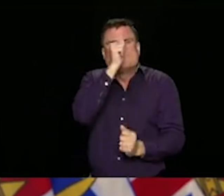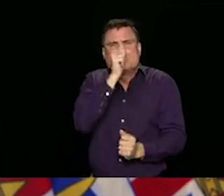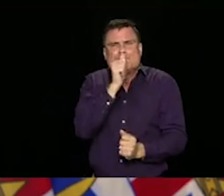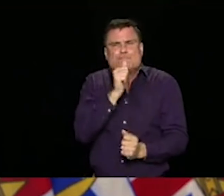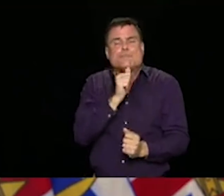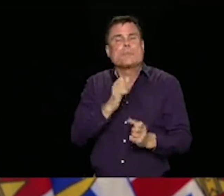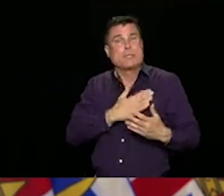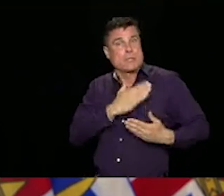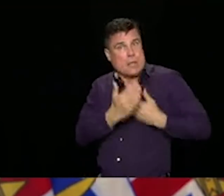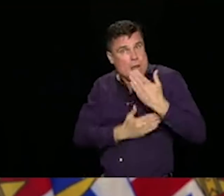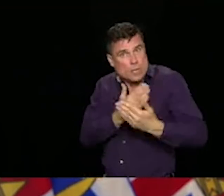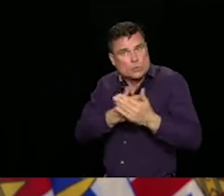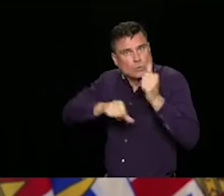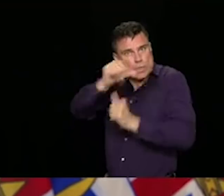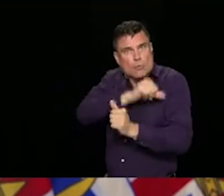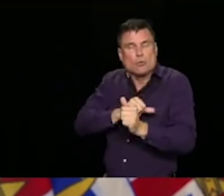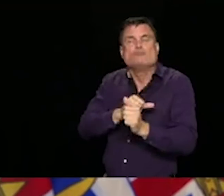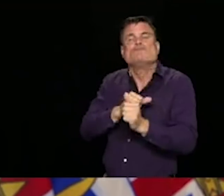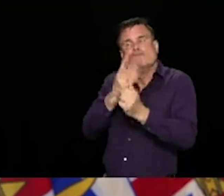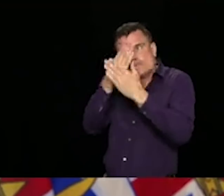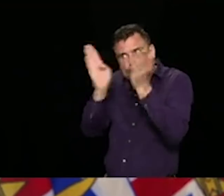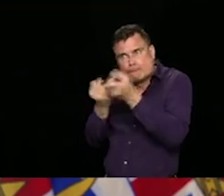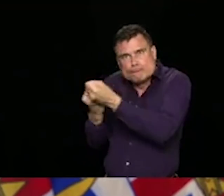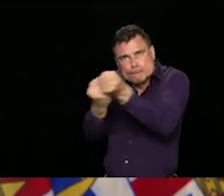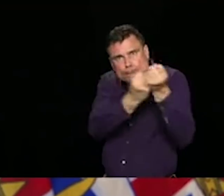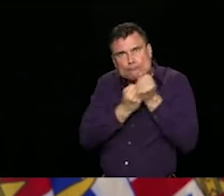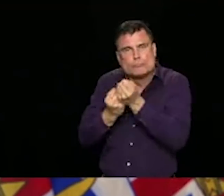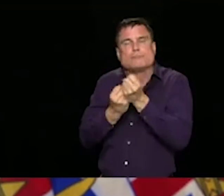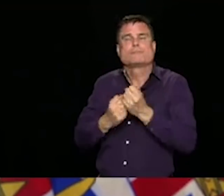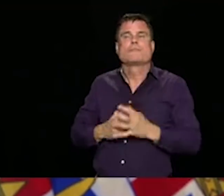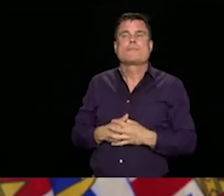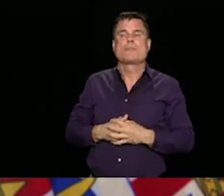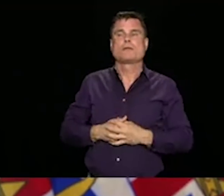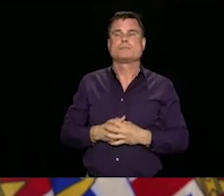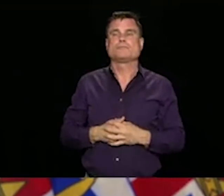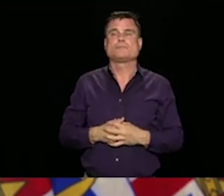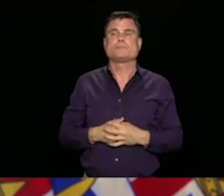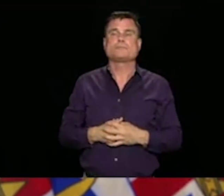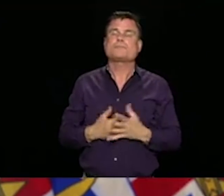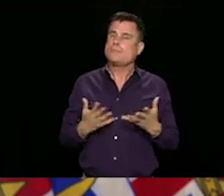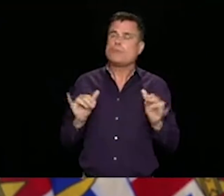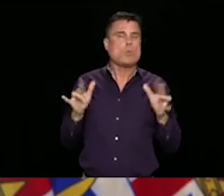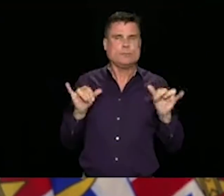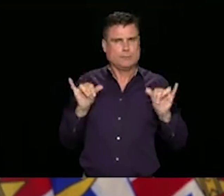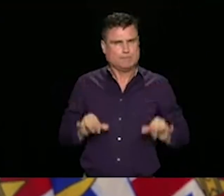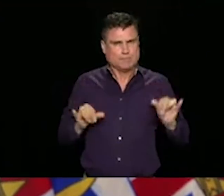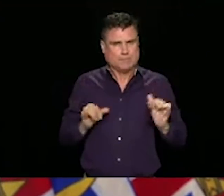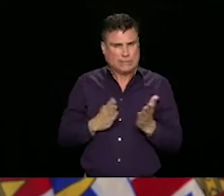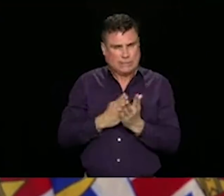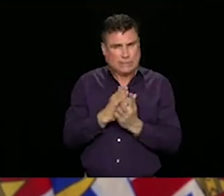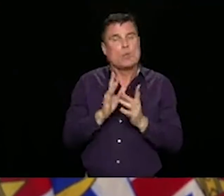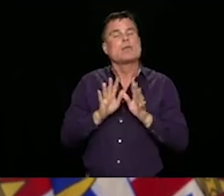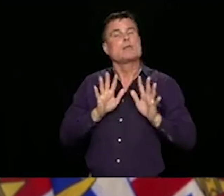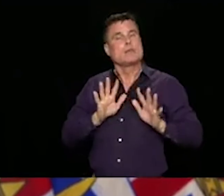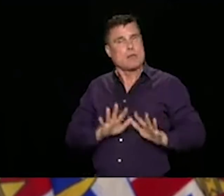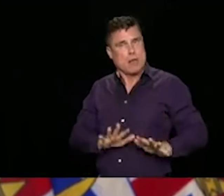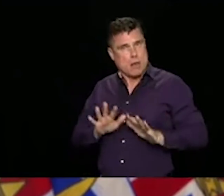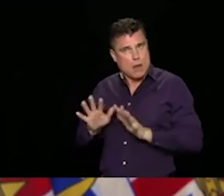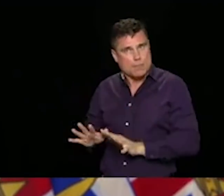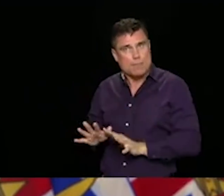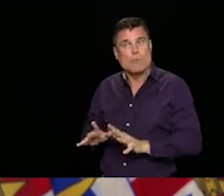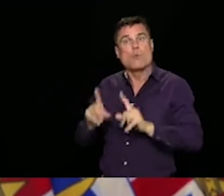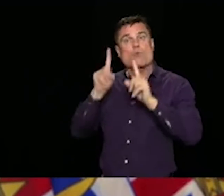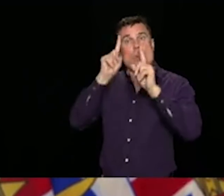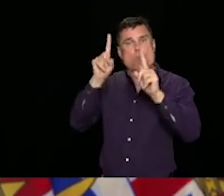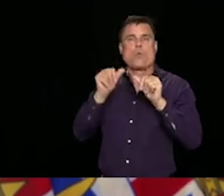keep doing what we need to do in a thoughtful and careful way, and keep being kind and being calm and staying